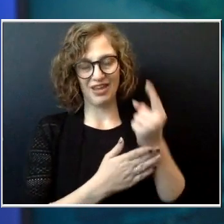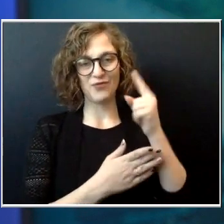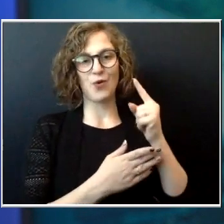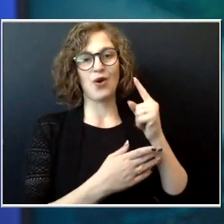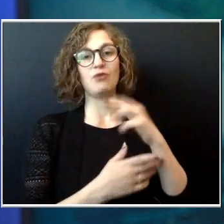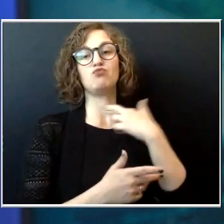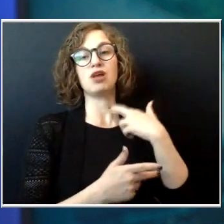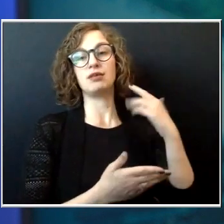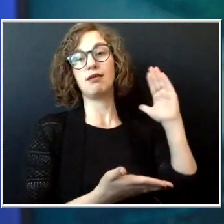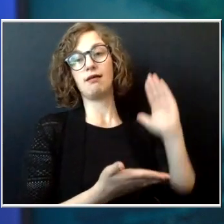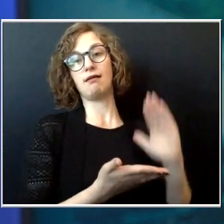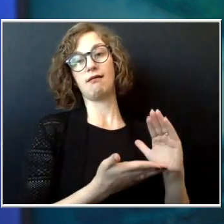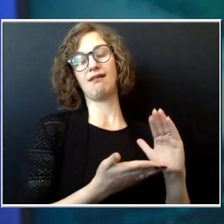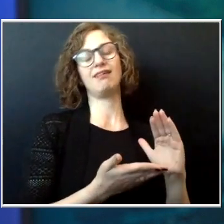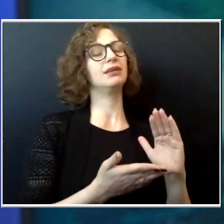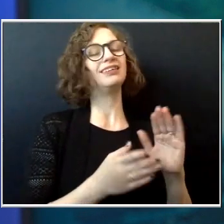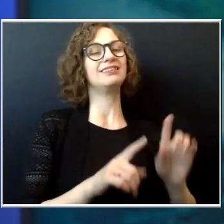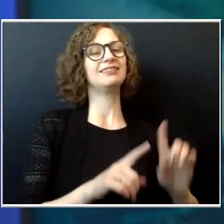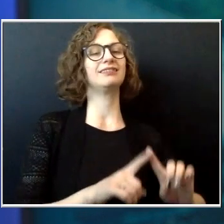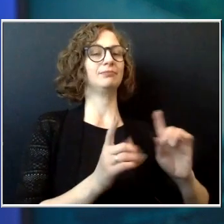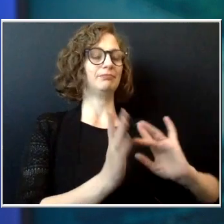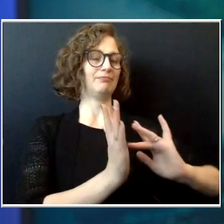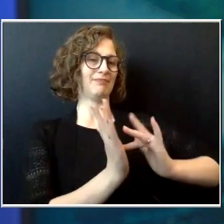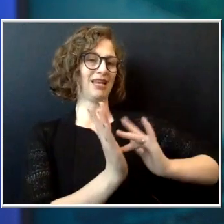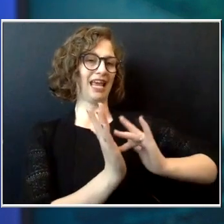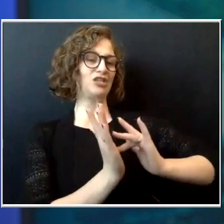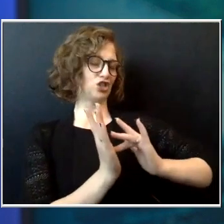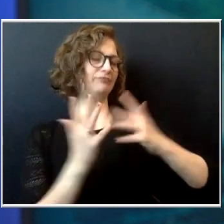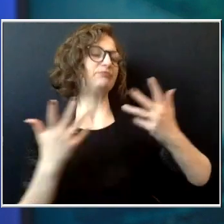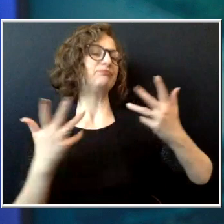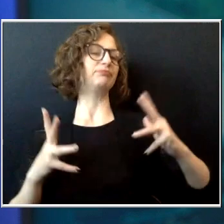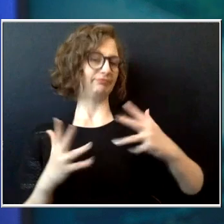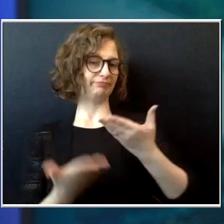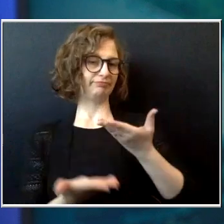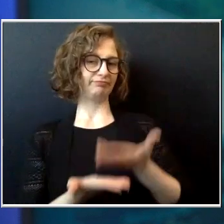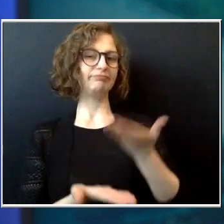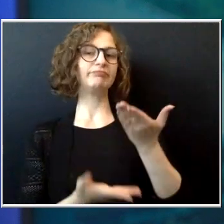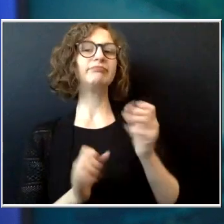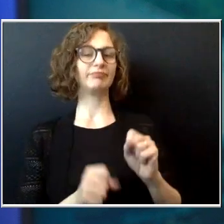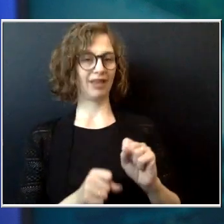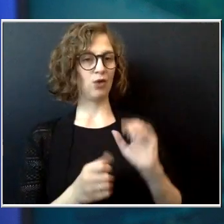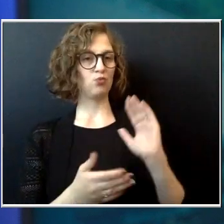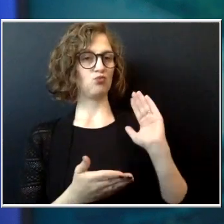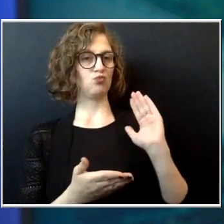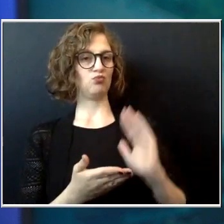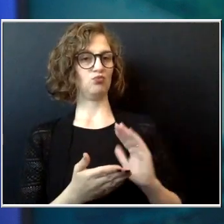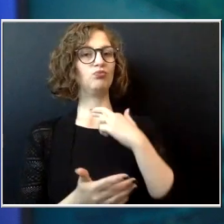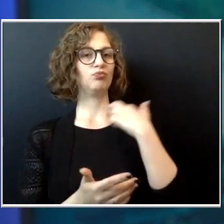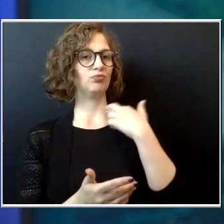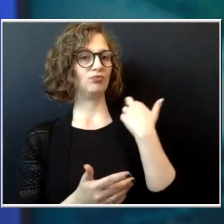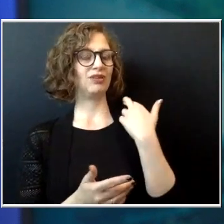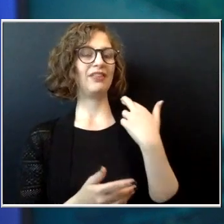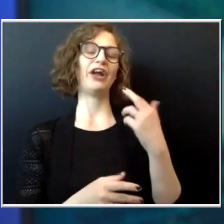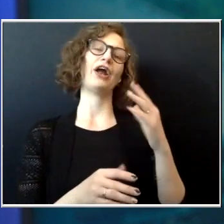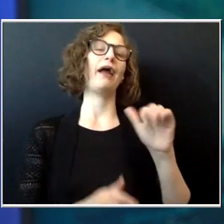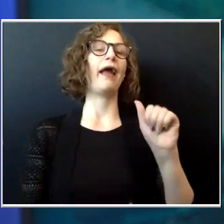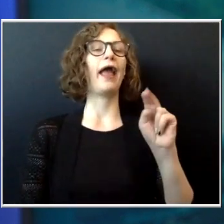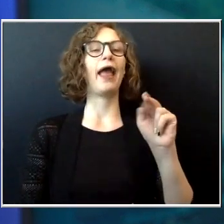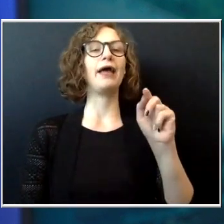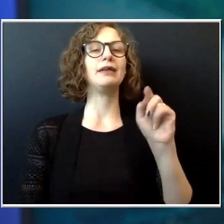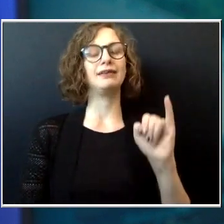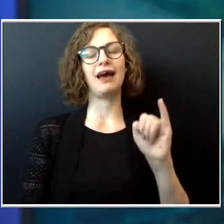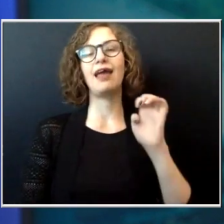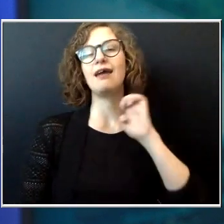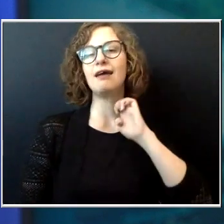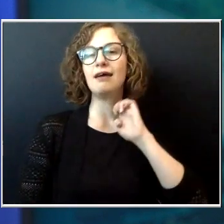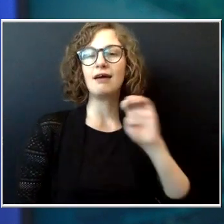shown to reduce the risk of breast cancer. And most of these are current state anti-estrogen medications or estrogen blockers that reduce